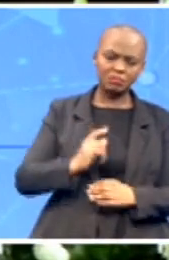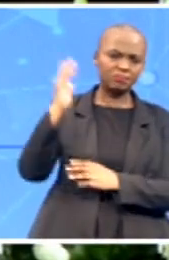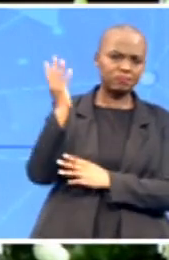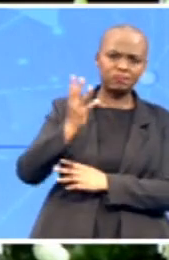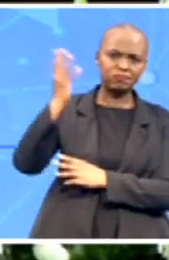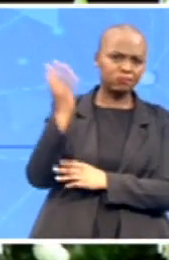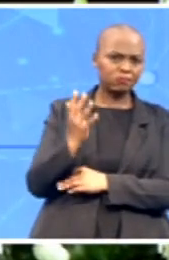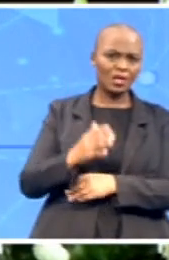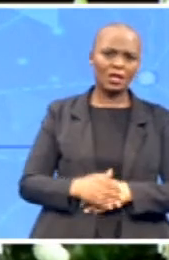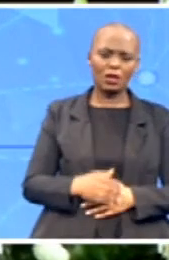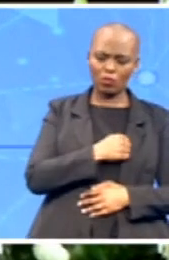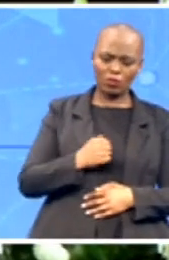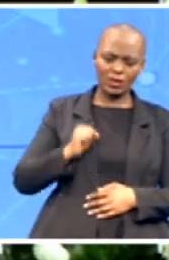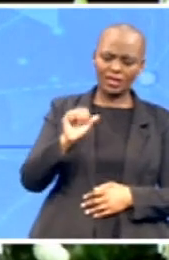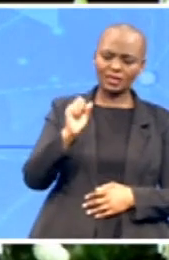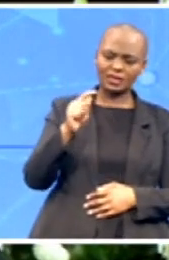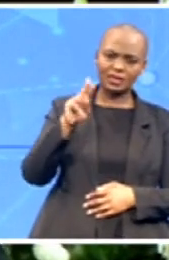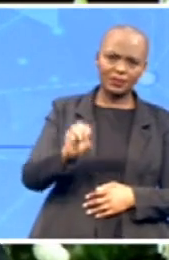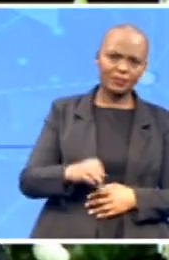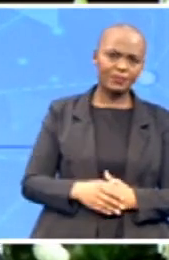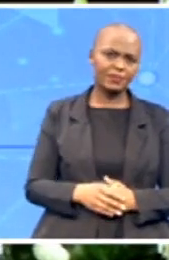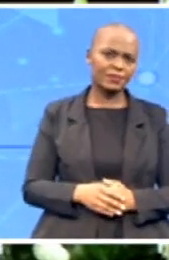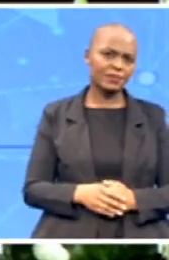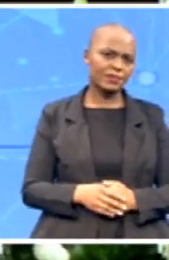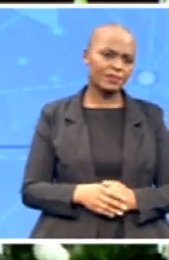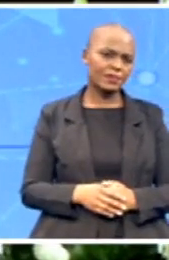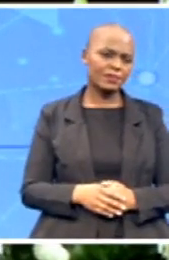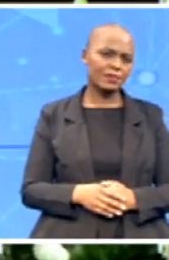What I liked about Komphela Kuhuri,